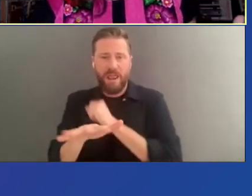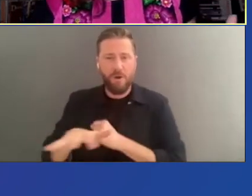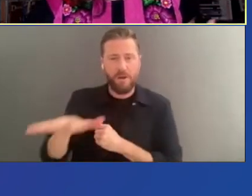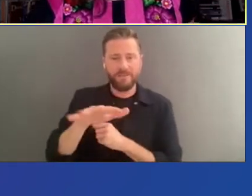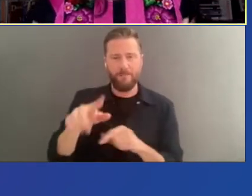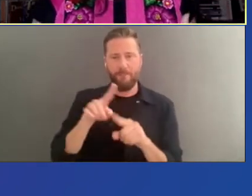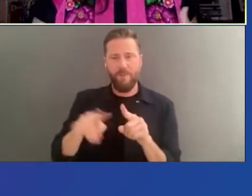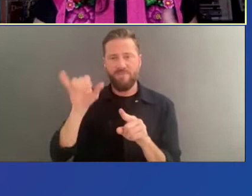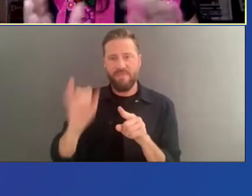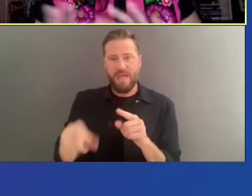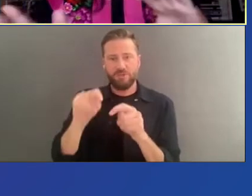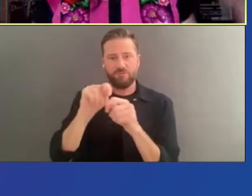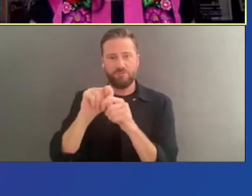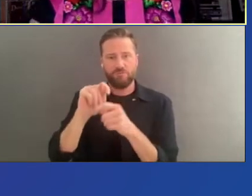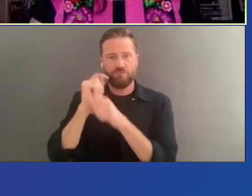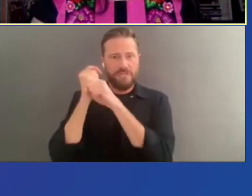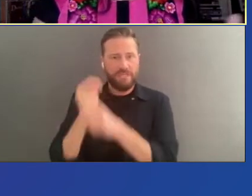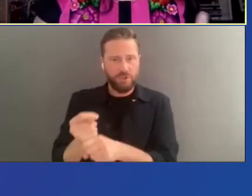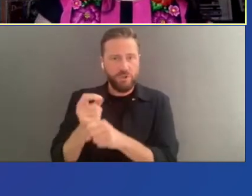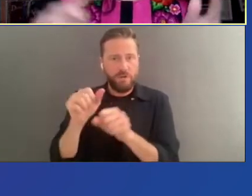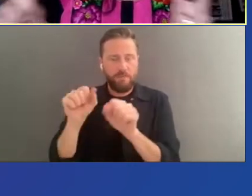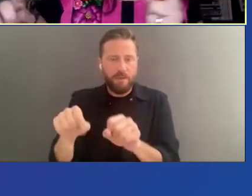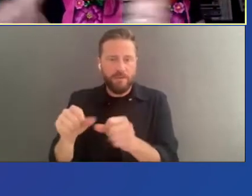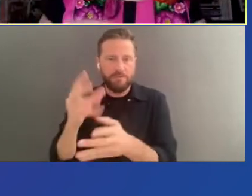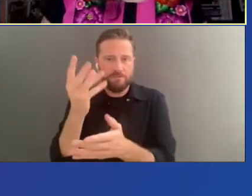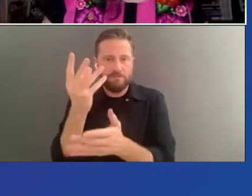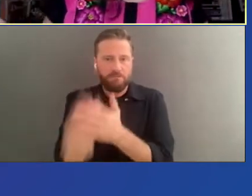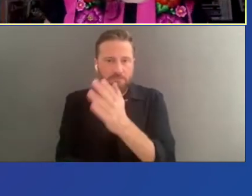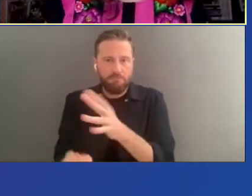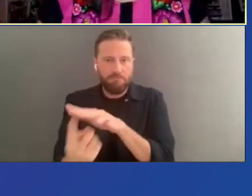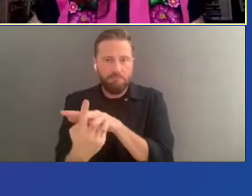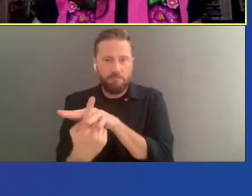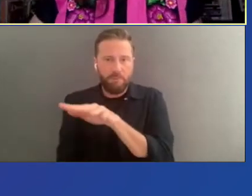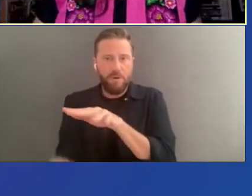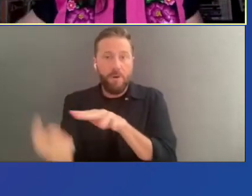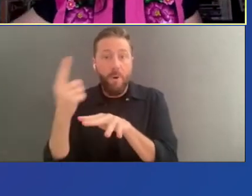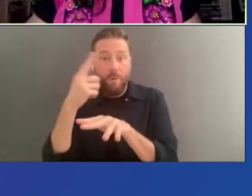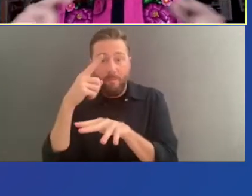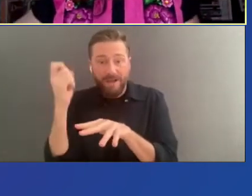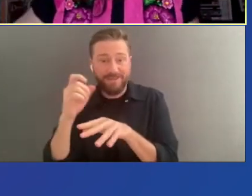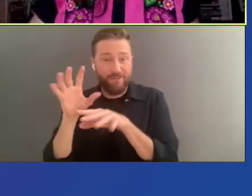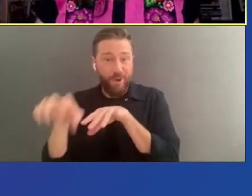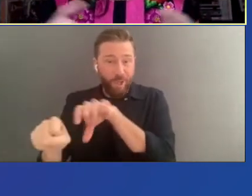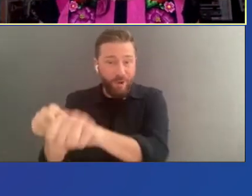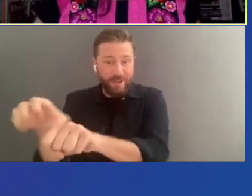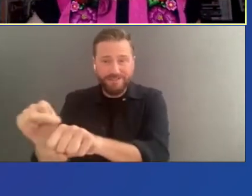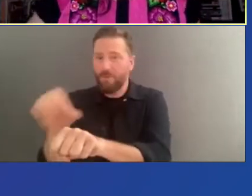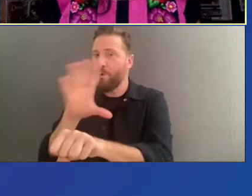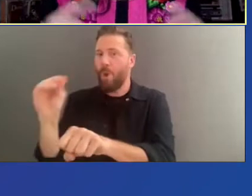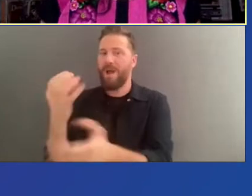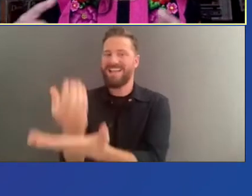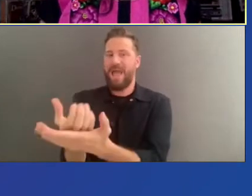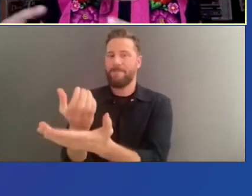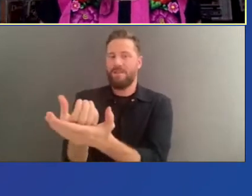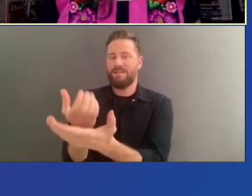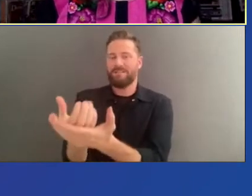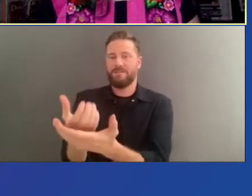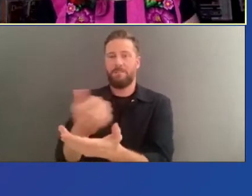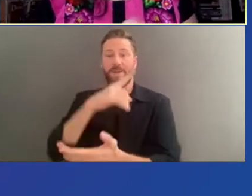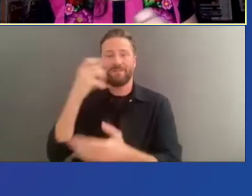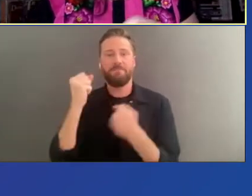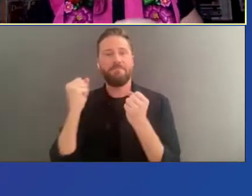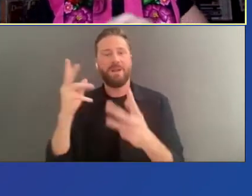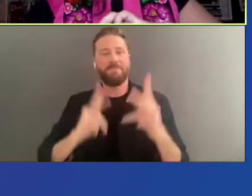of disappearing, not because of colonialism, but because of capitalism. Because a lot of the performers and the bearers of the